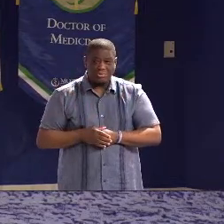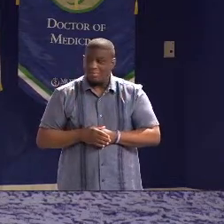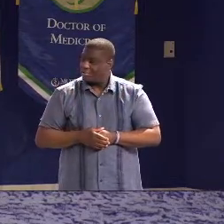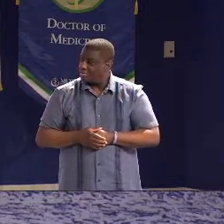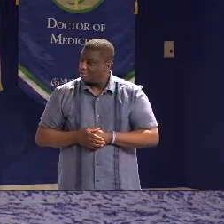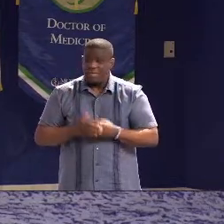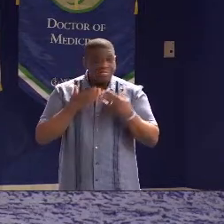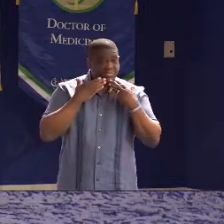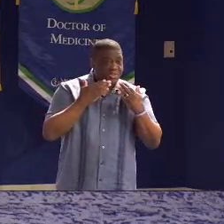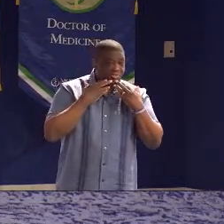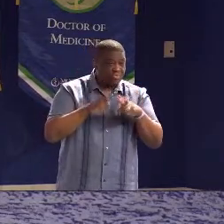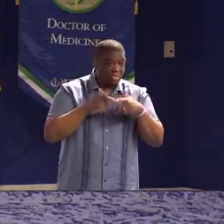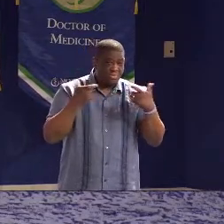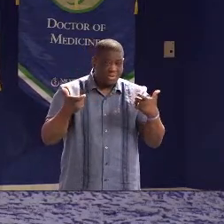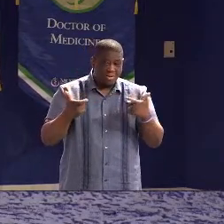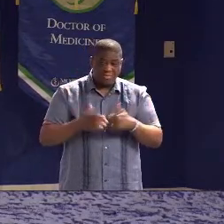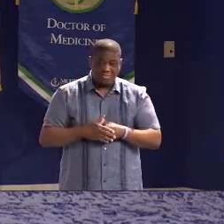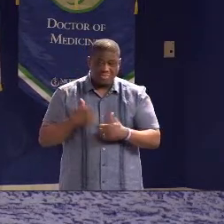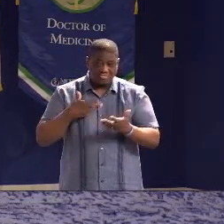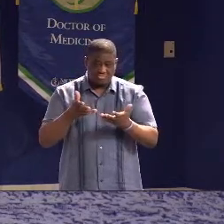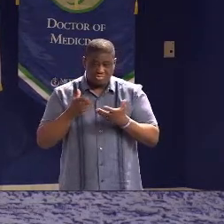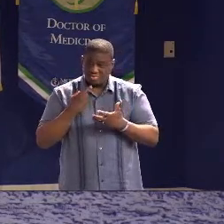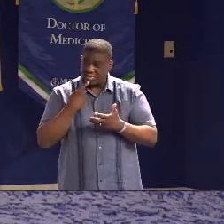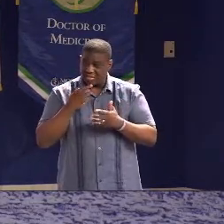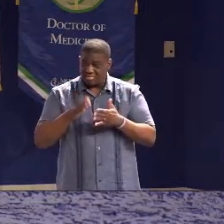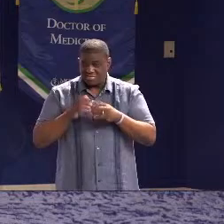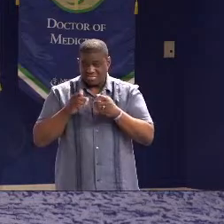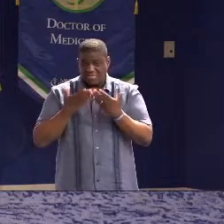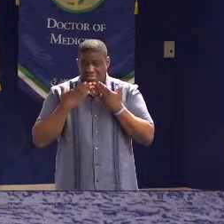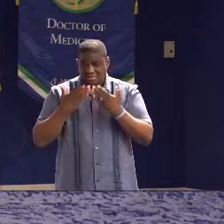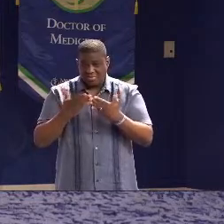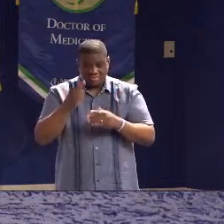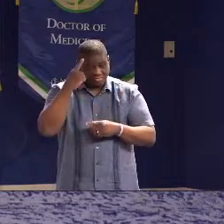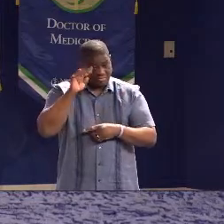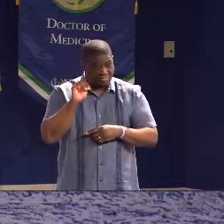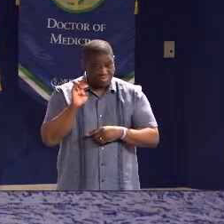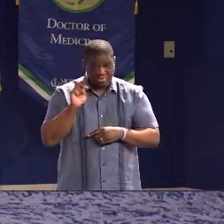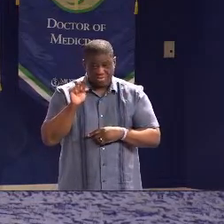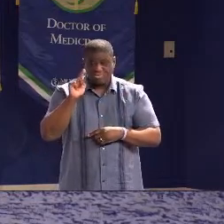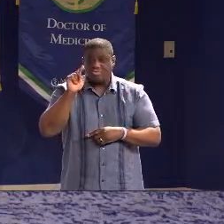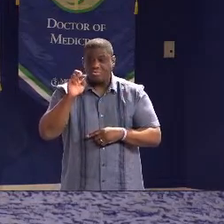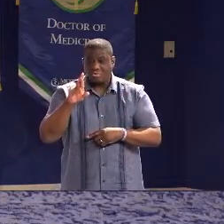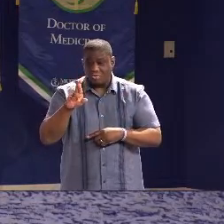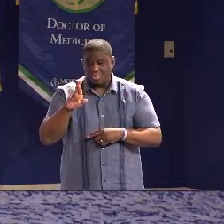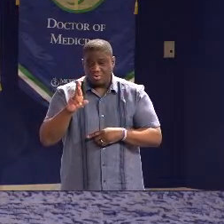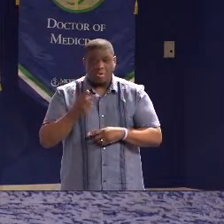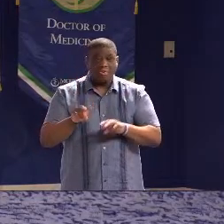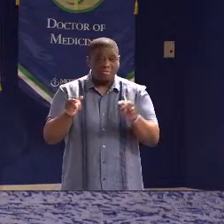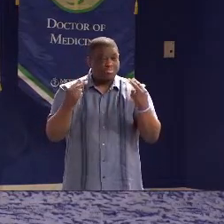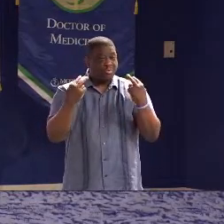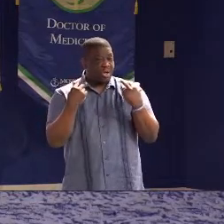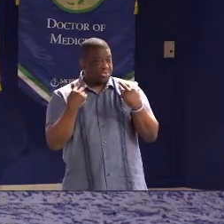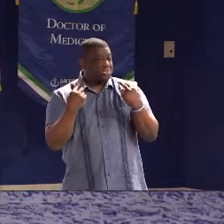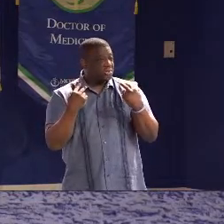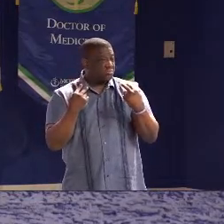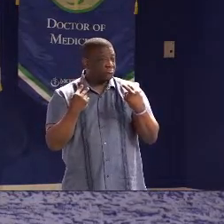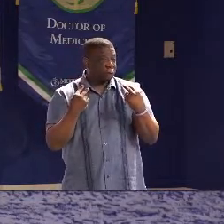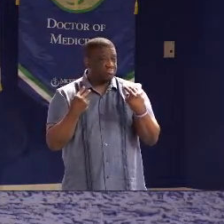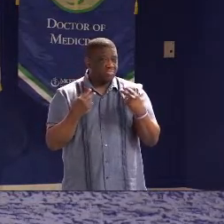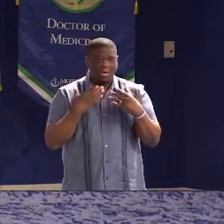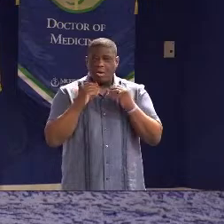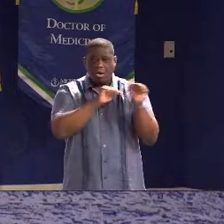thank you so much. I also want to say thank you to my mentor, Dr. Christie, who's watching. So thank you for all